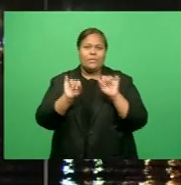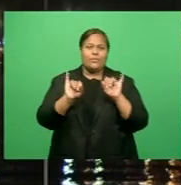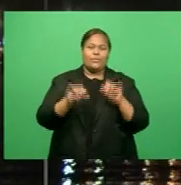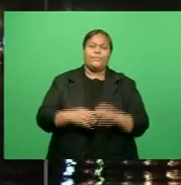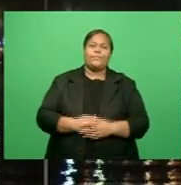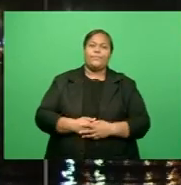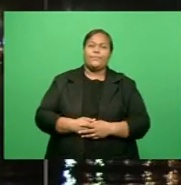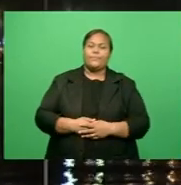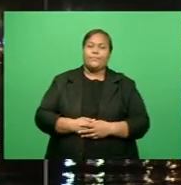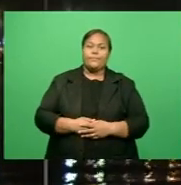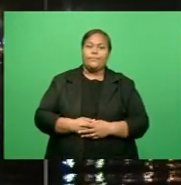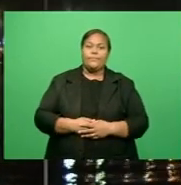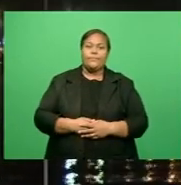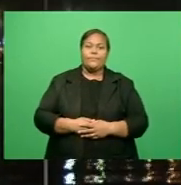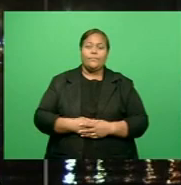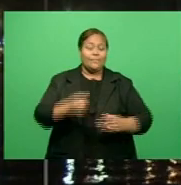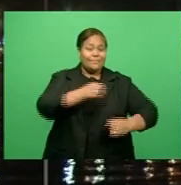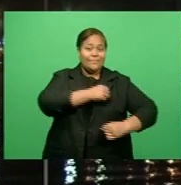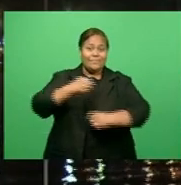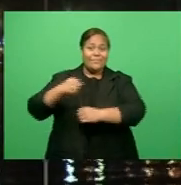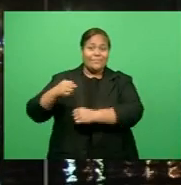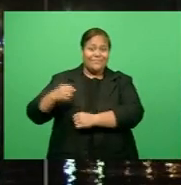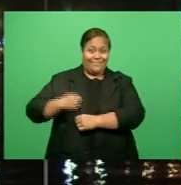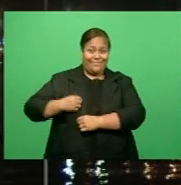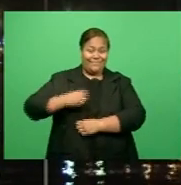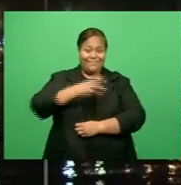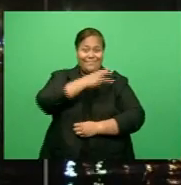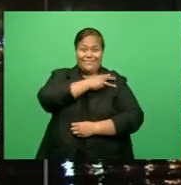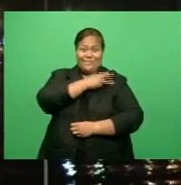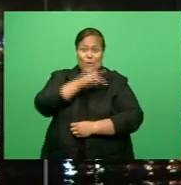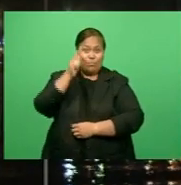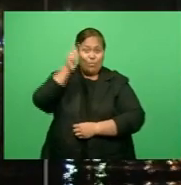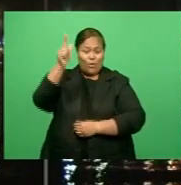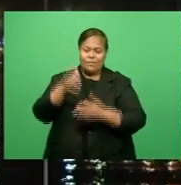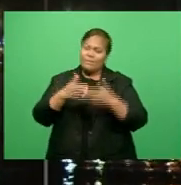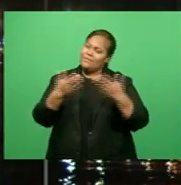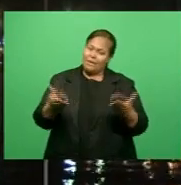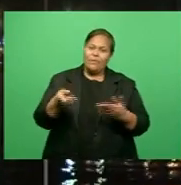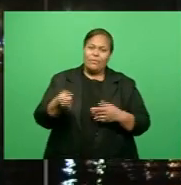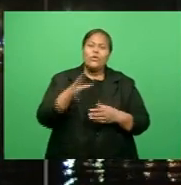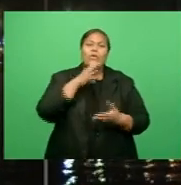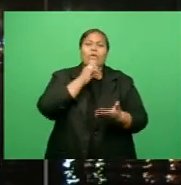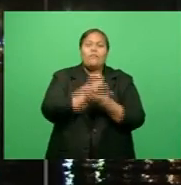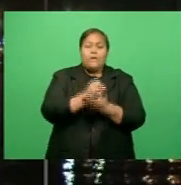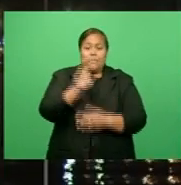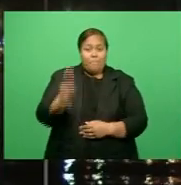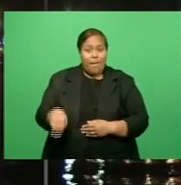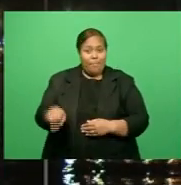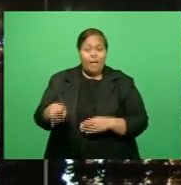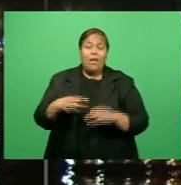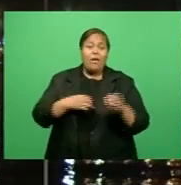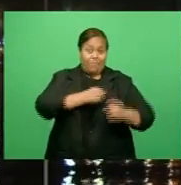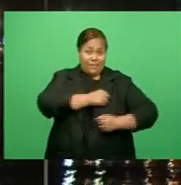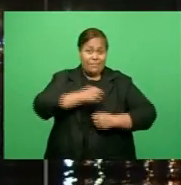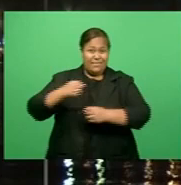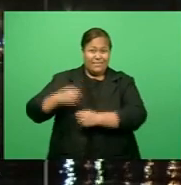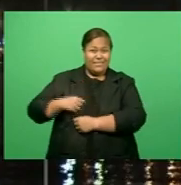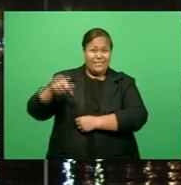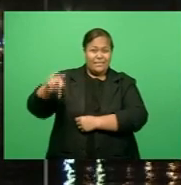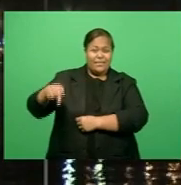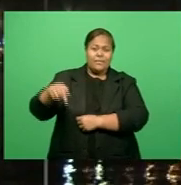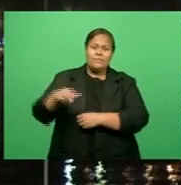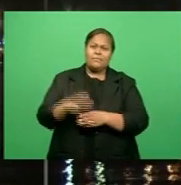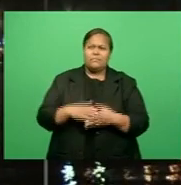News. Military Commander Rear Admiral VILIAME NAUPOTO has confirmed that a member of the Fiji military forces has been